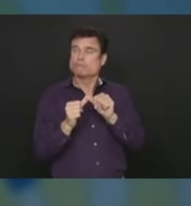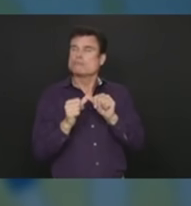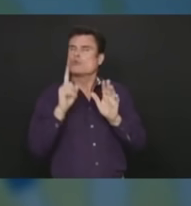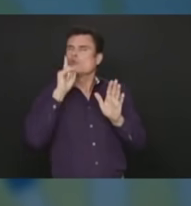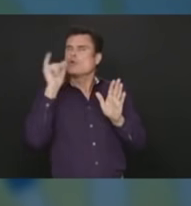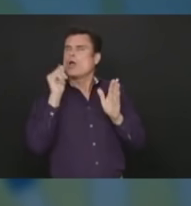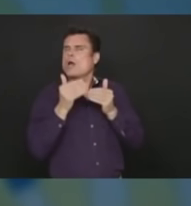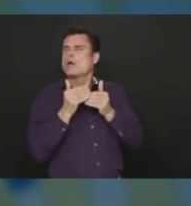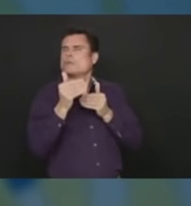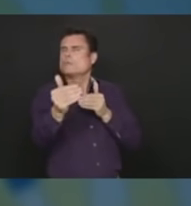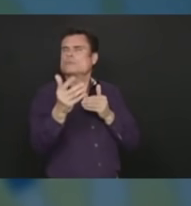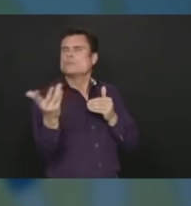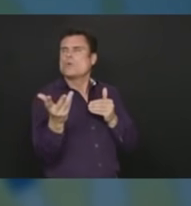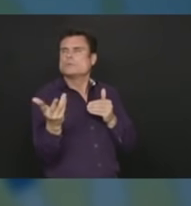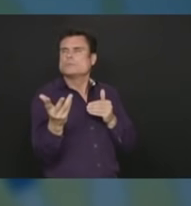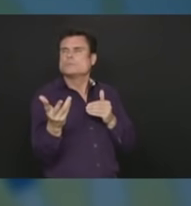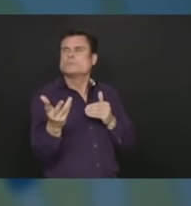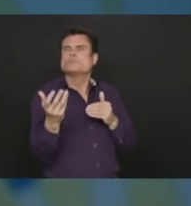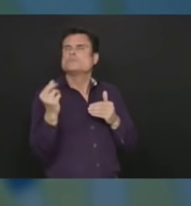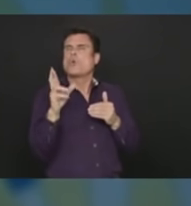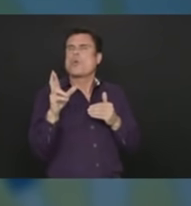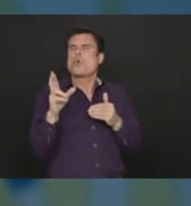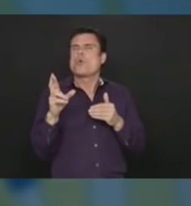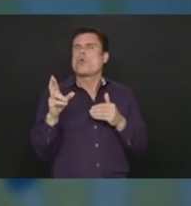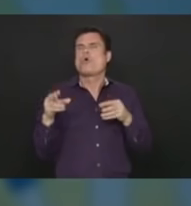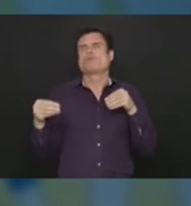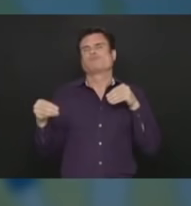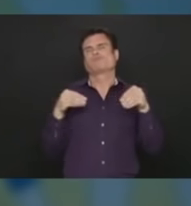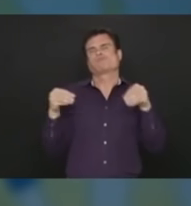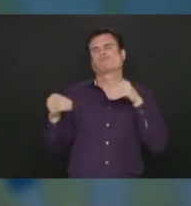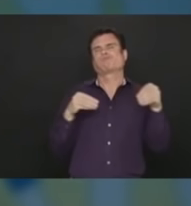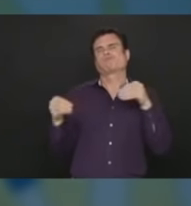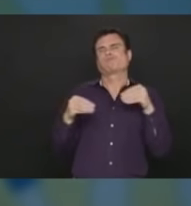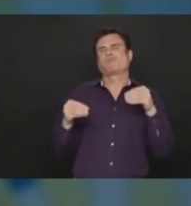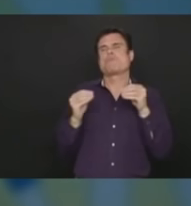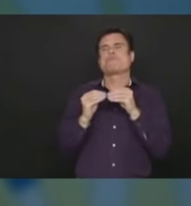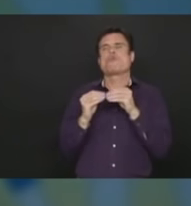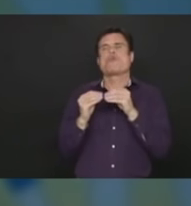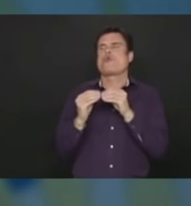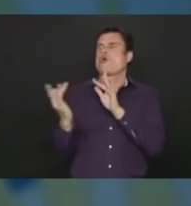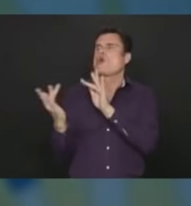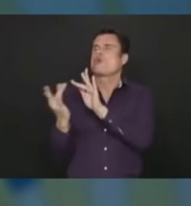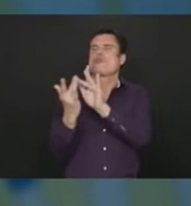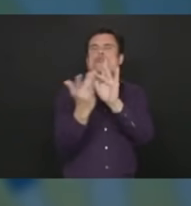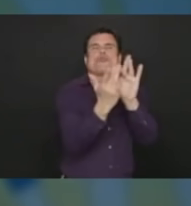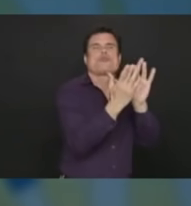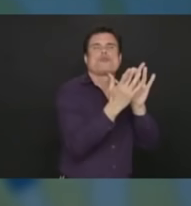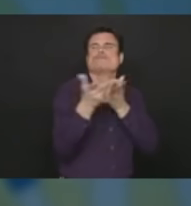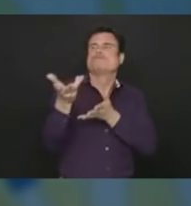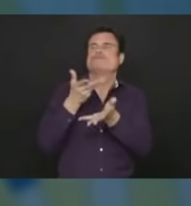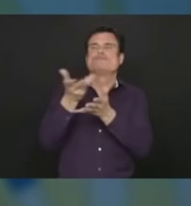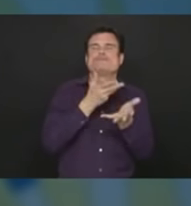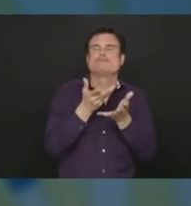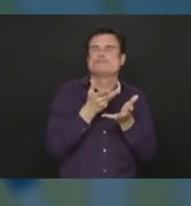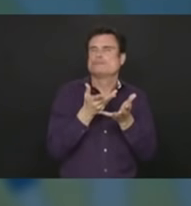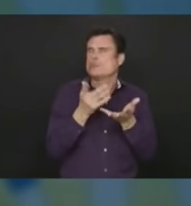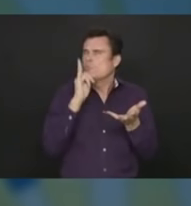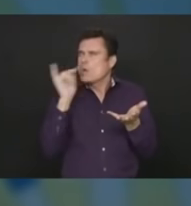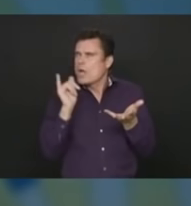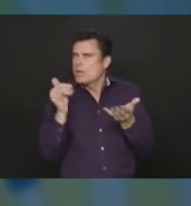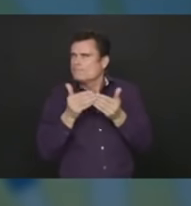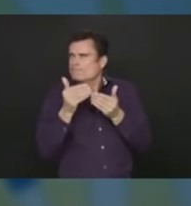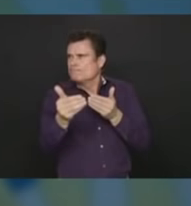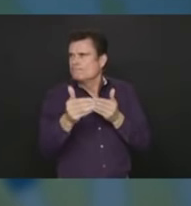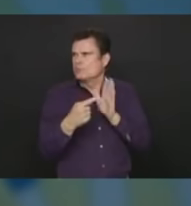can we manage that by having increased numbers of contacts but in a safe way. So the first